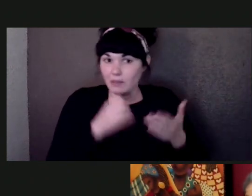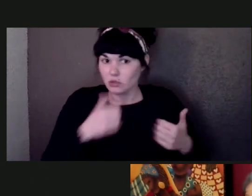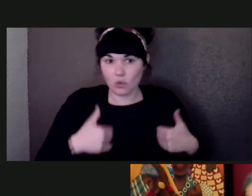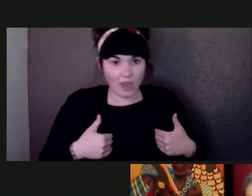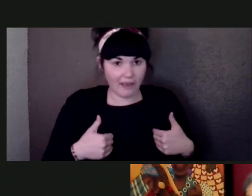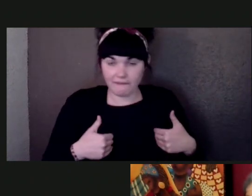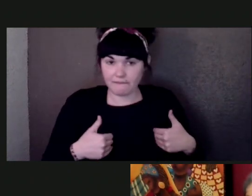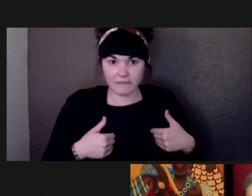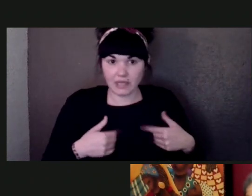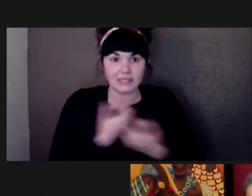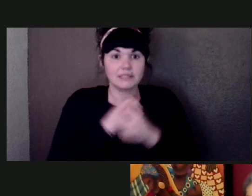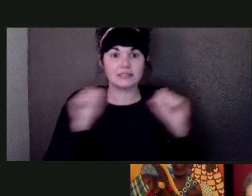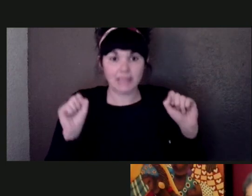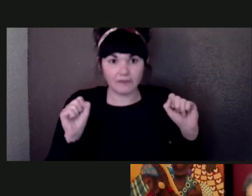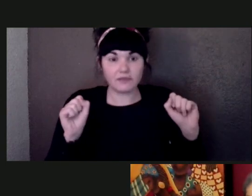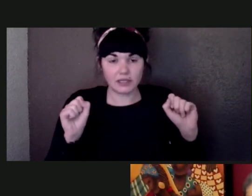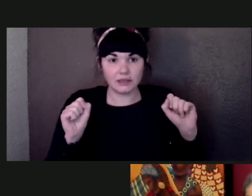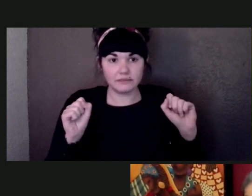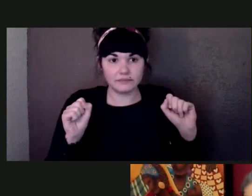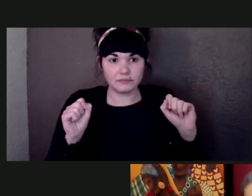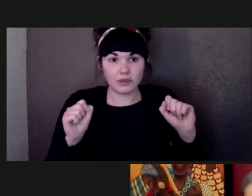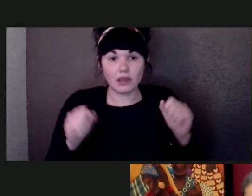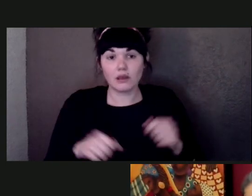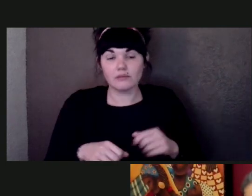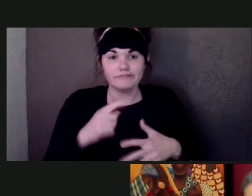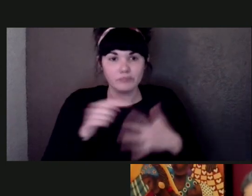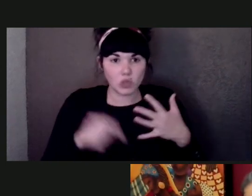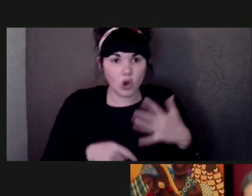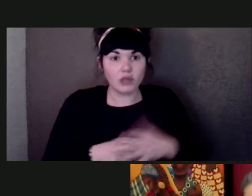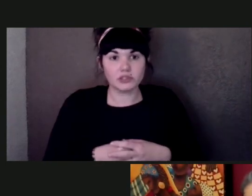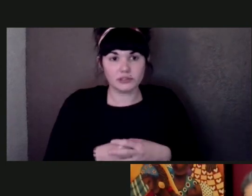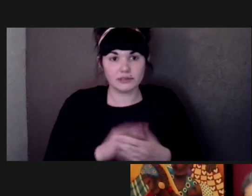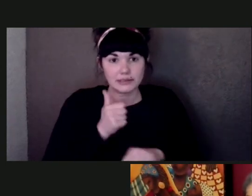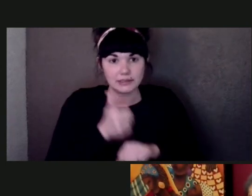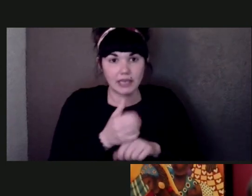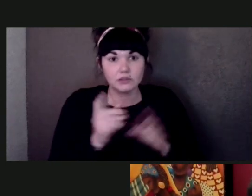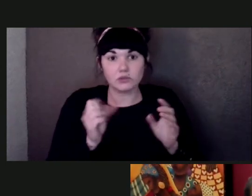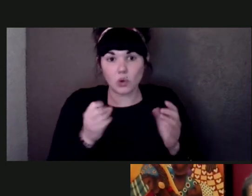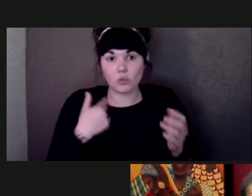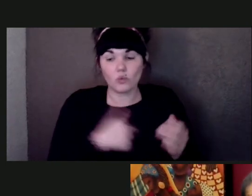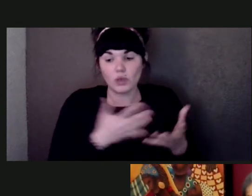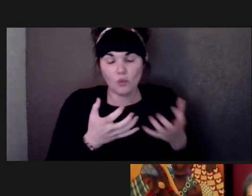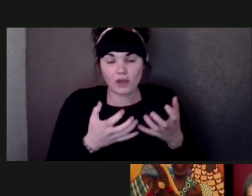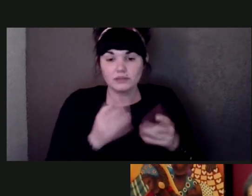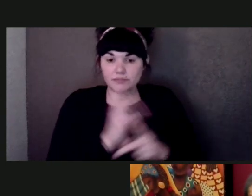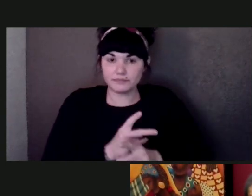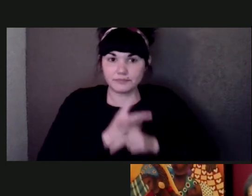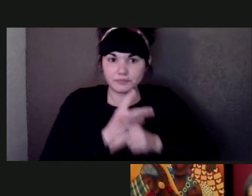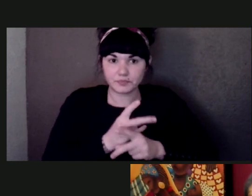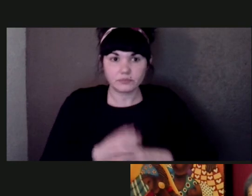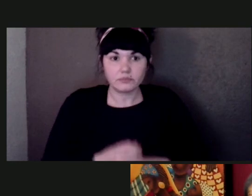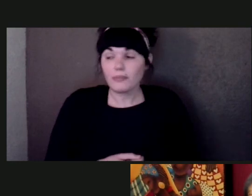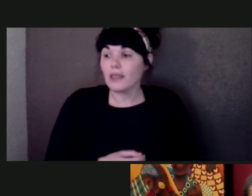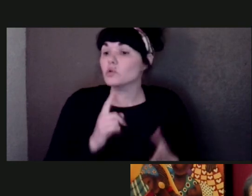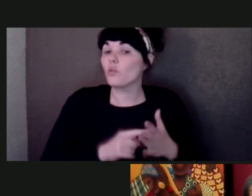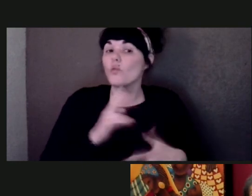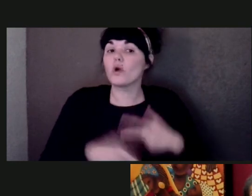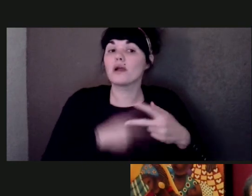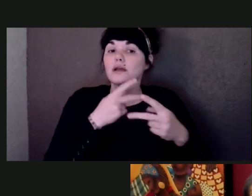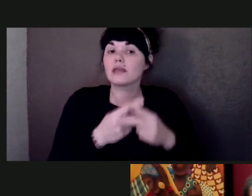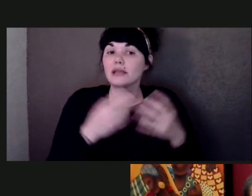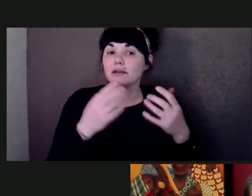we were doing our part with that. But what sports are we doing? Um, we're doing soccer, but we're shifting it to more of the